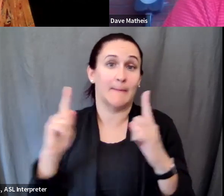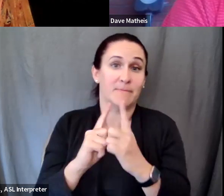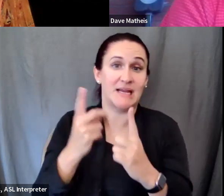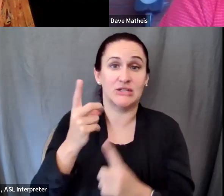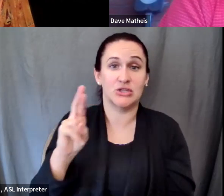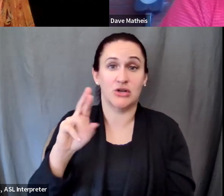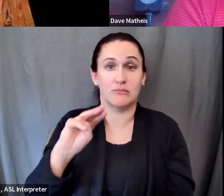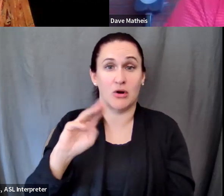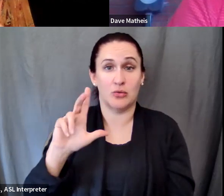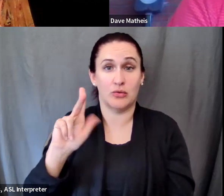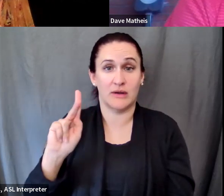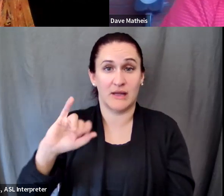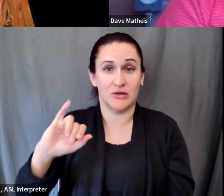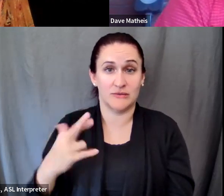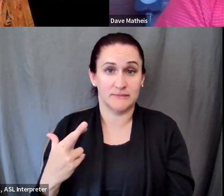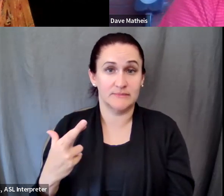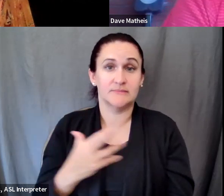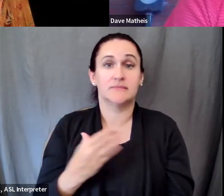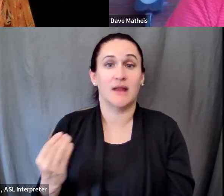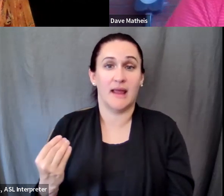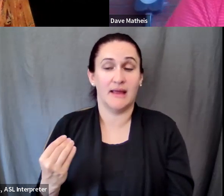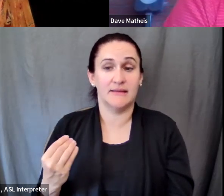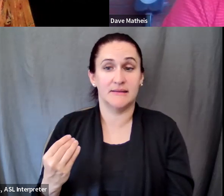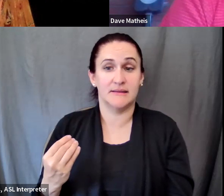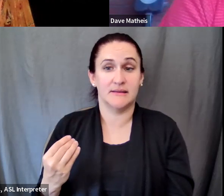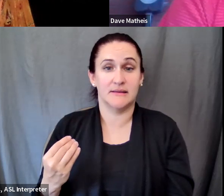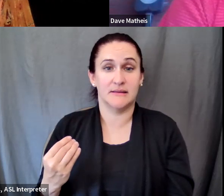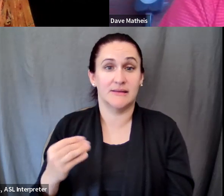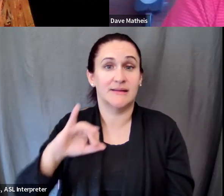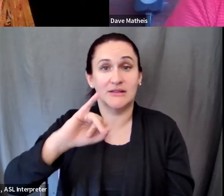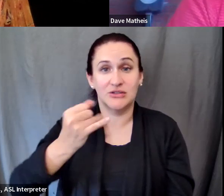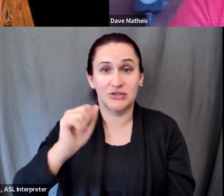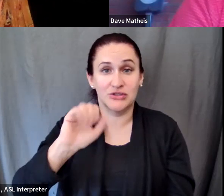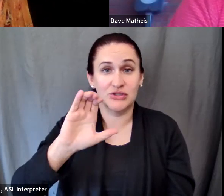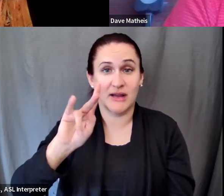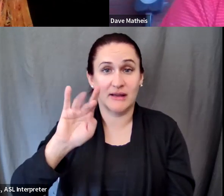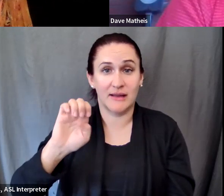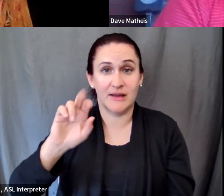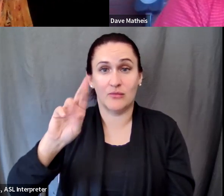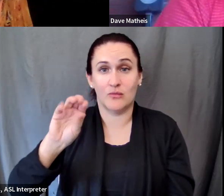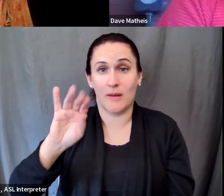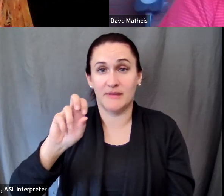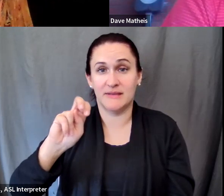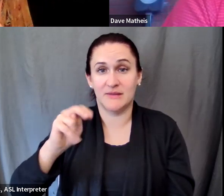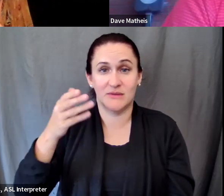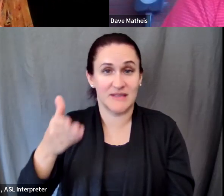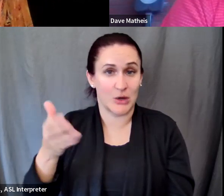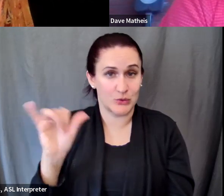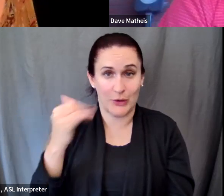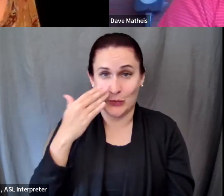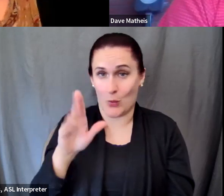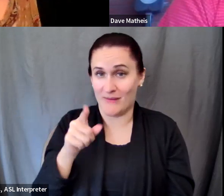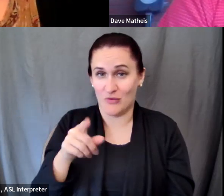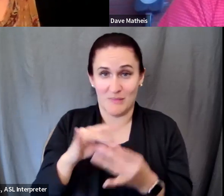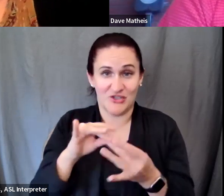Martin Luther King, and Jackie Robinson was there too. I don't know if Gerry mentioned that. And she